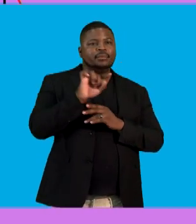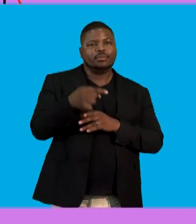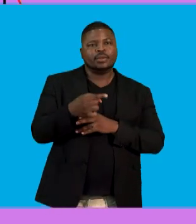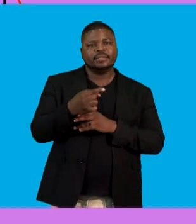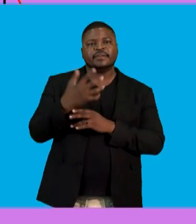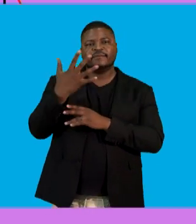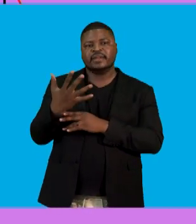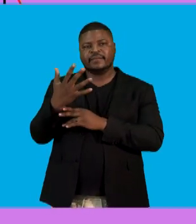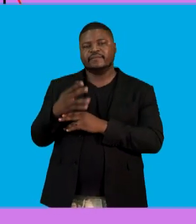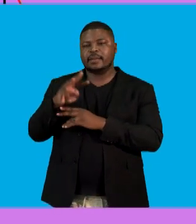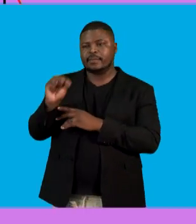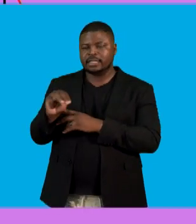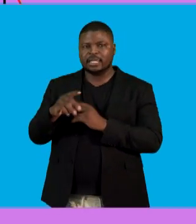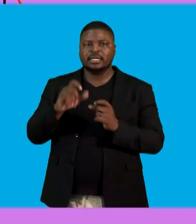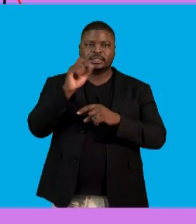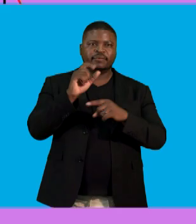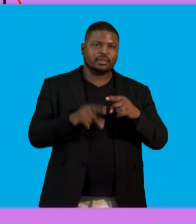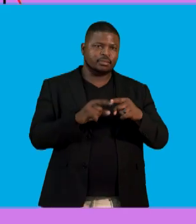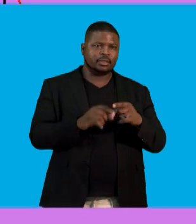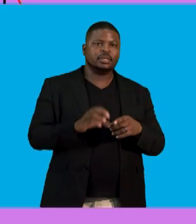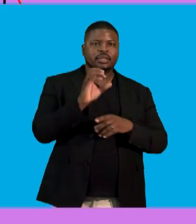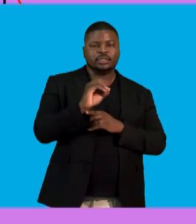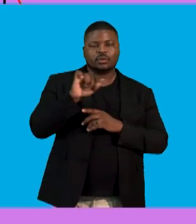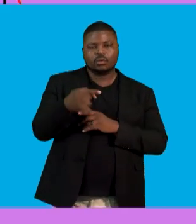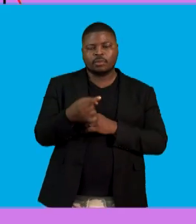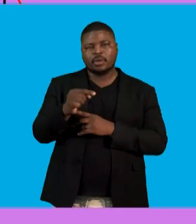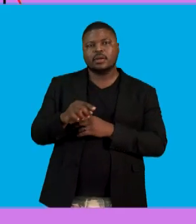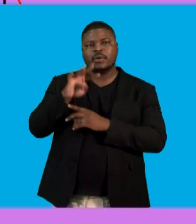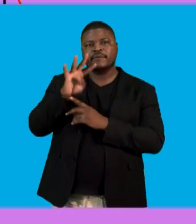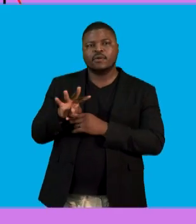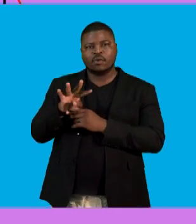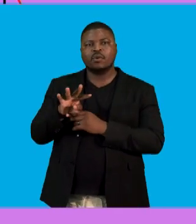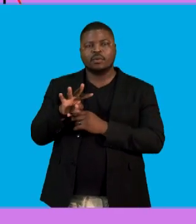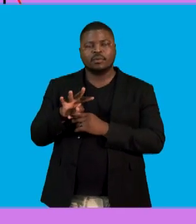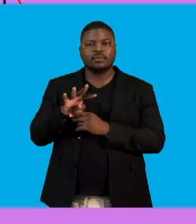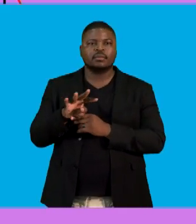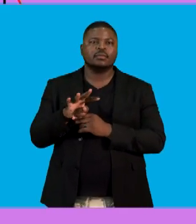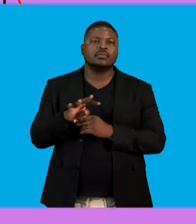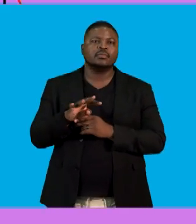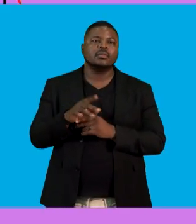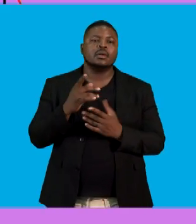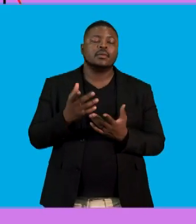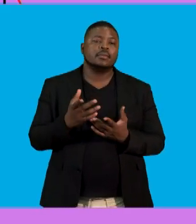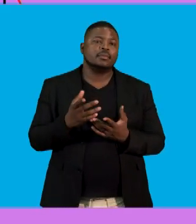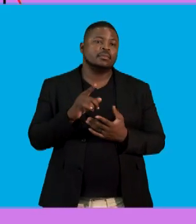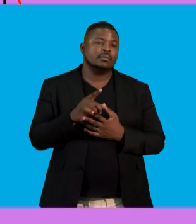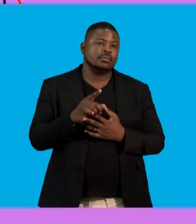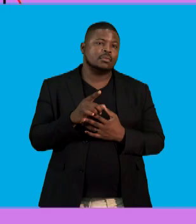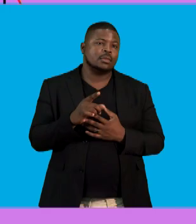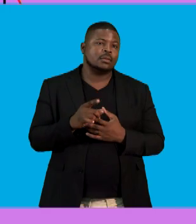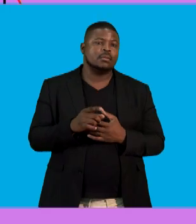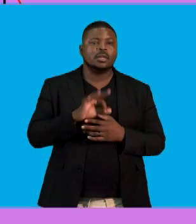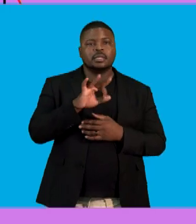meters. We divide it by 0.4, which is the size of one tile. Then meter and meter will give us 1. So